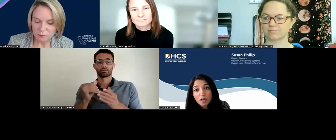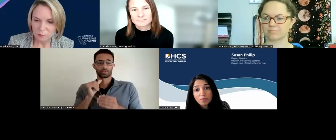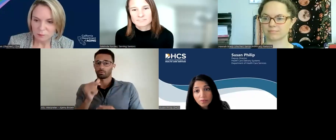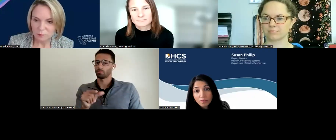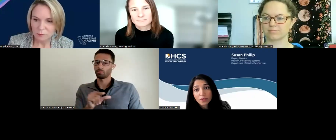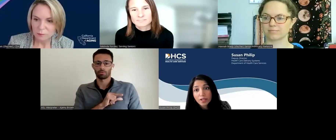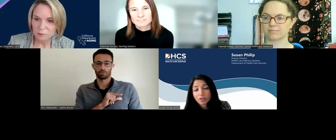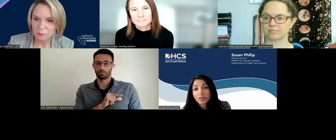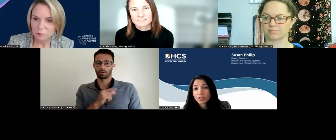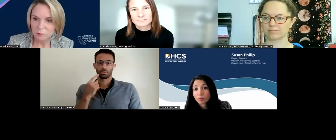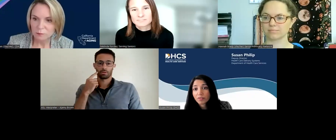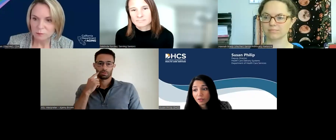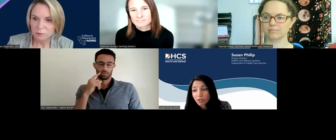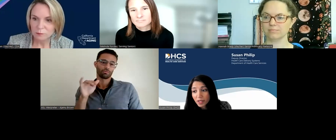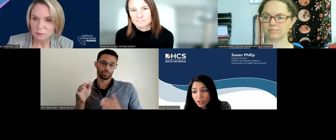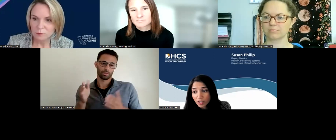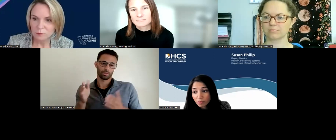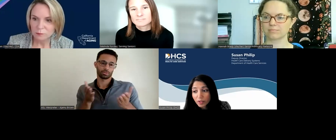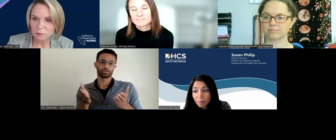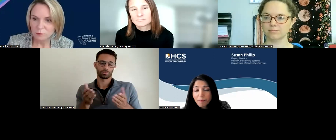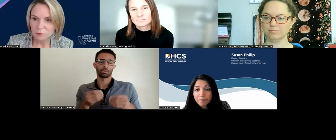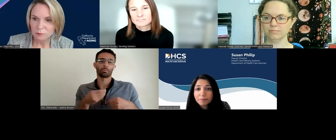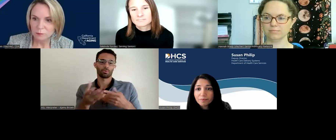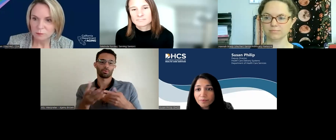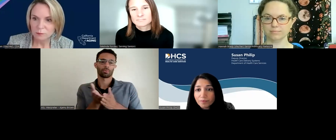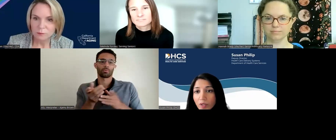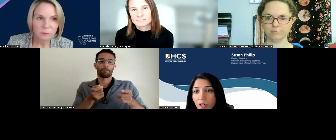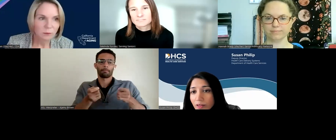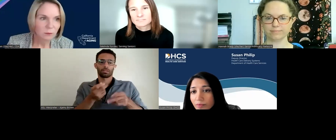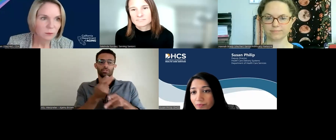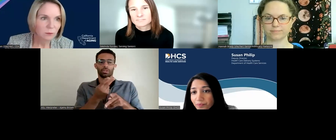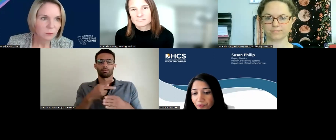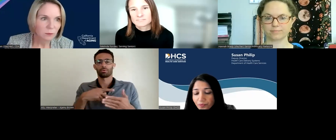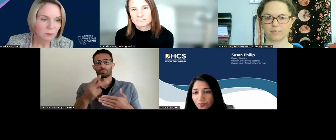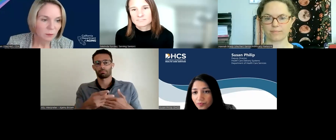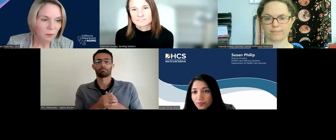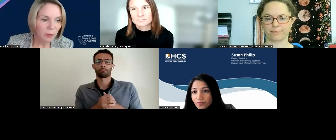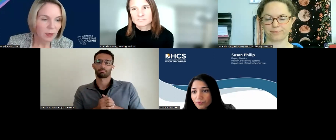for that service. So it is provided through a managed care program.